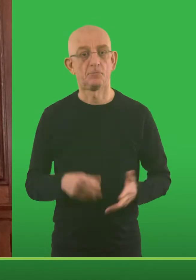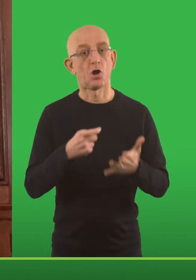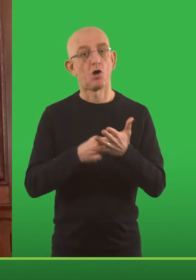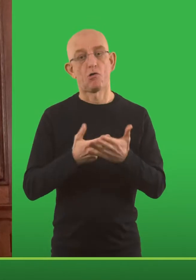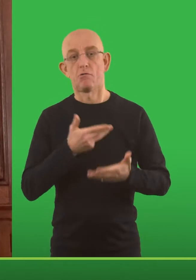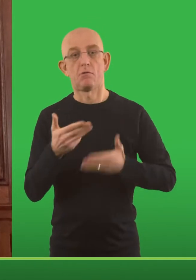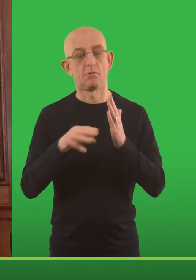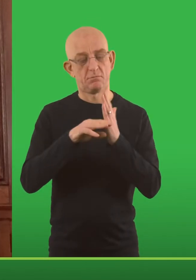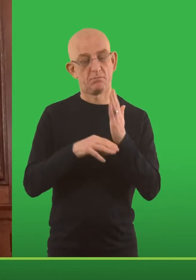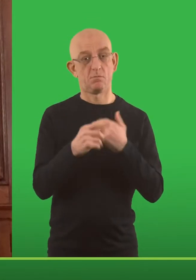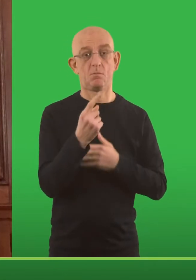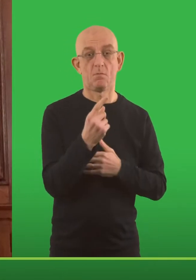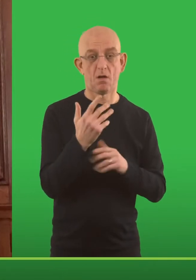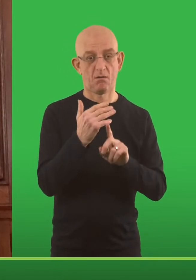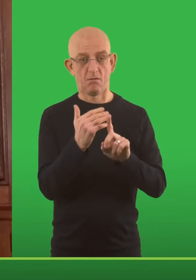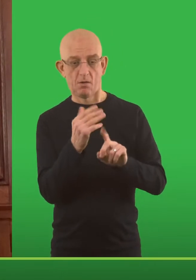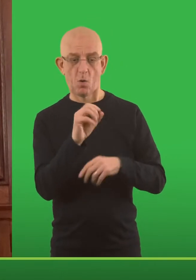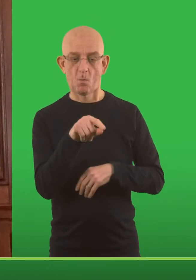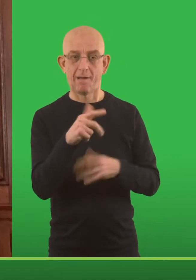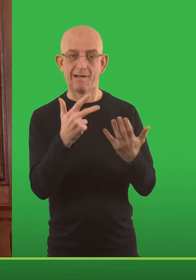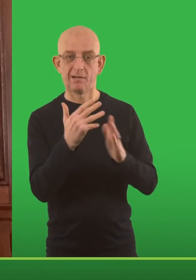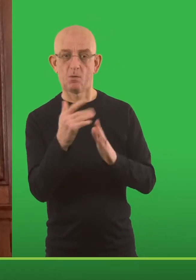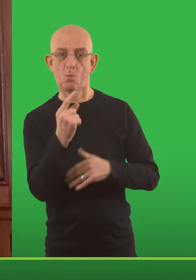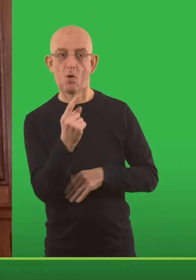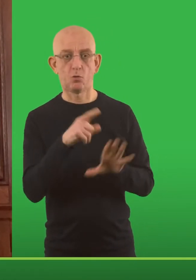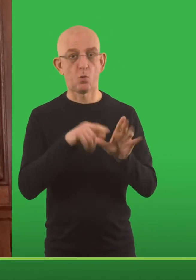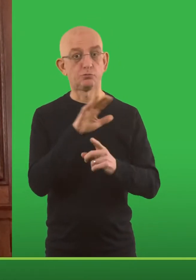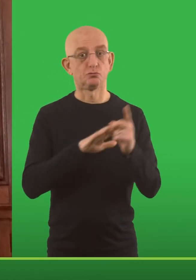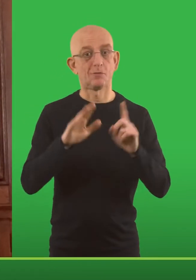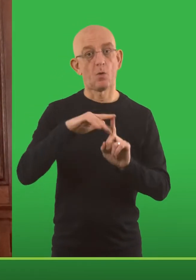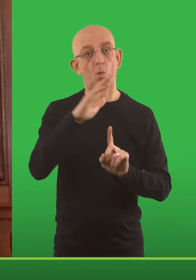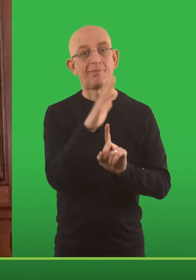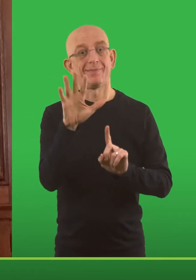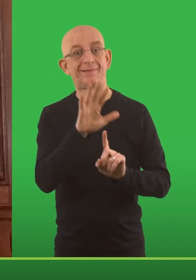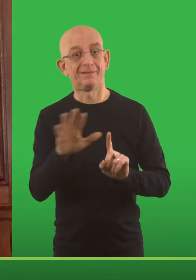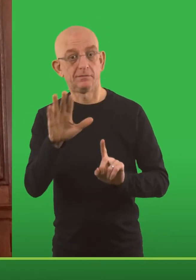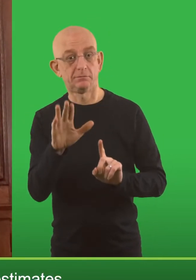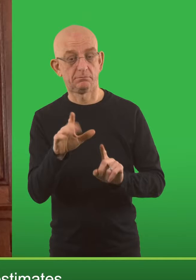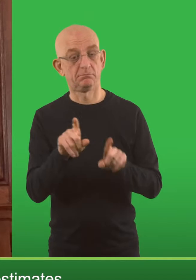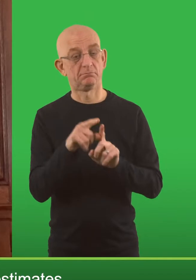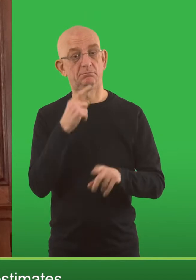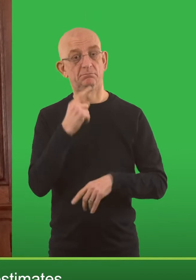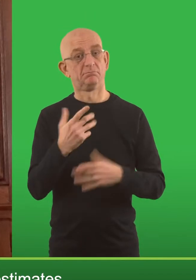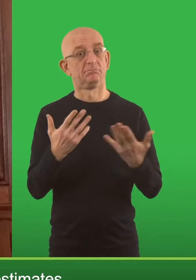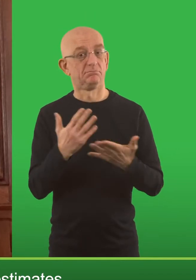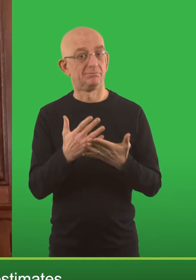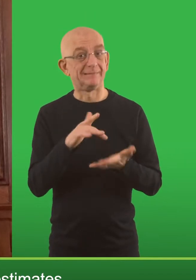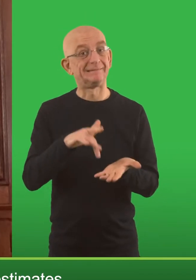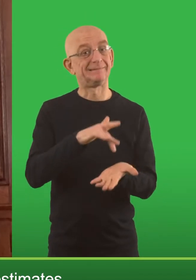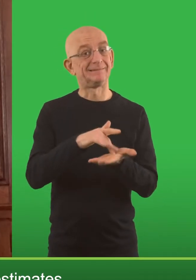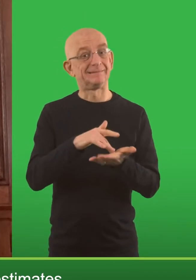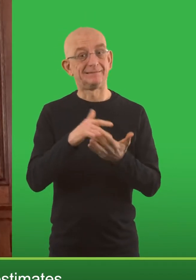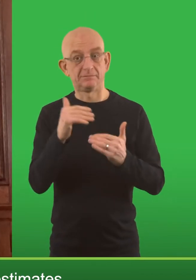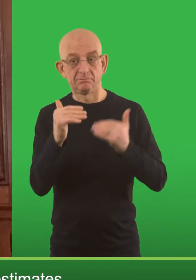So R is still below 1, just 0.8 to 1 for Yorkshire and the North East. As I say, we don't have city